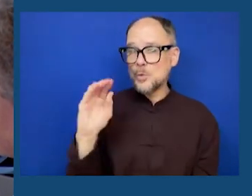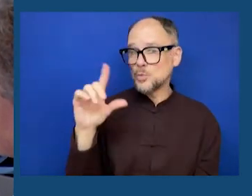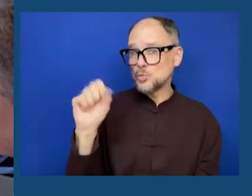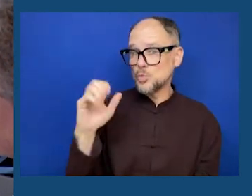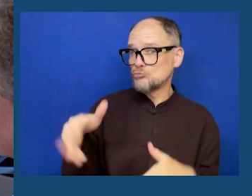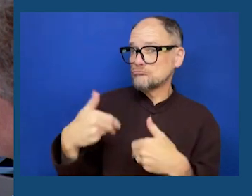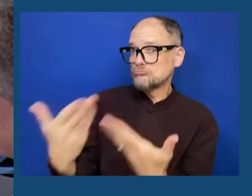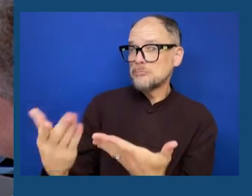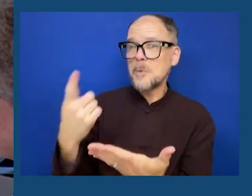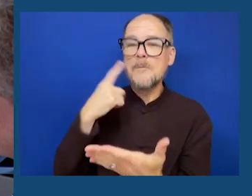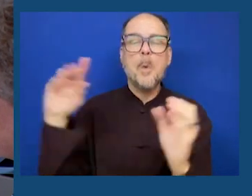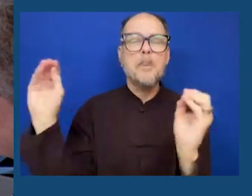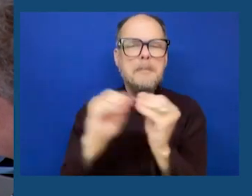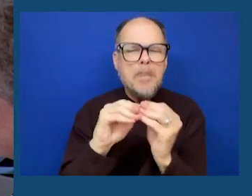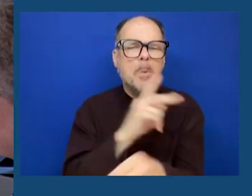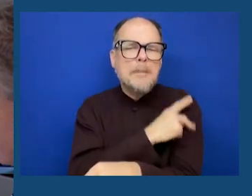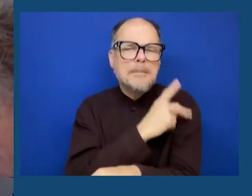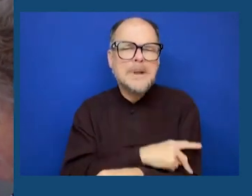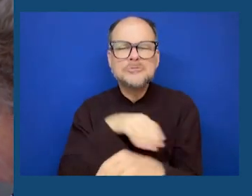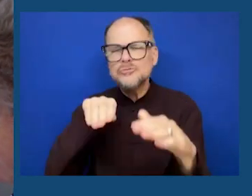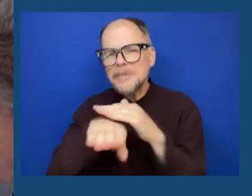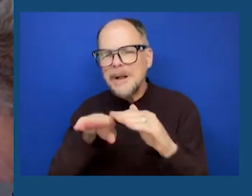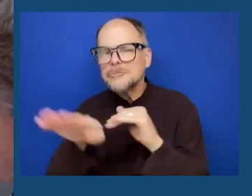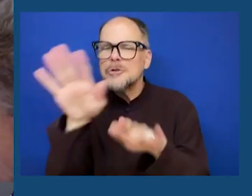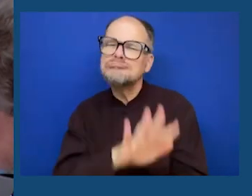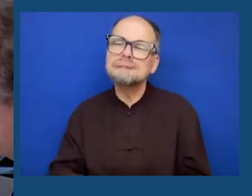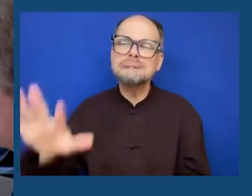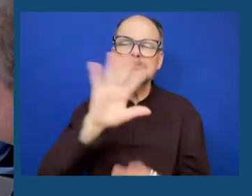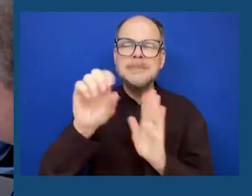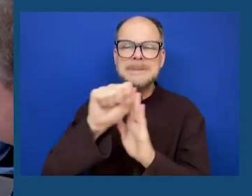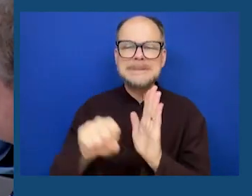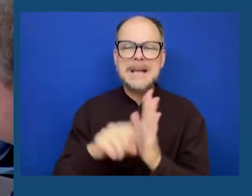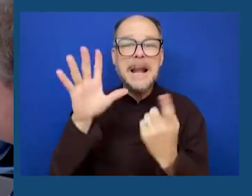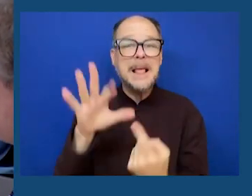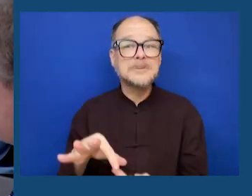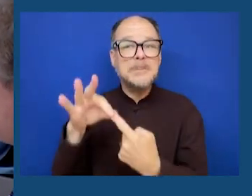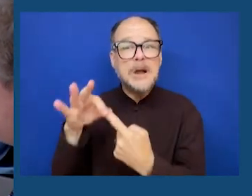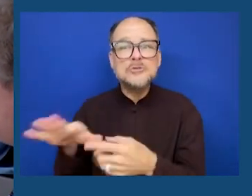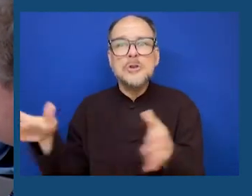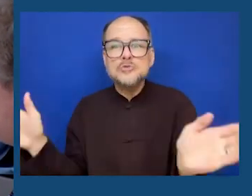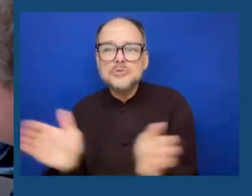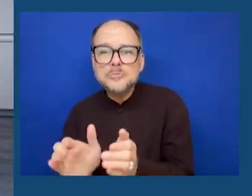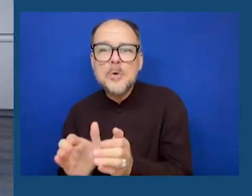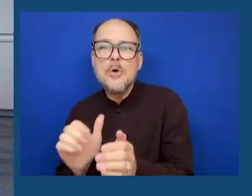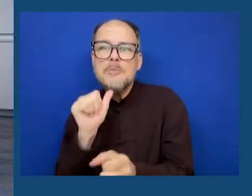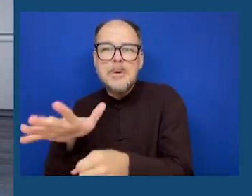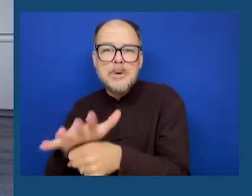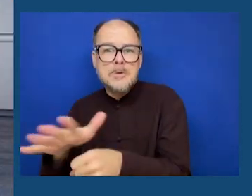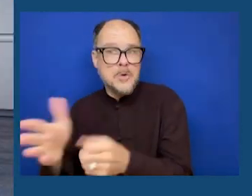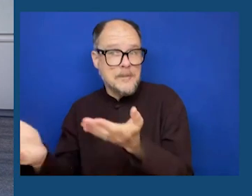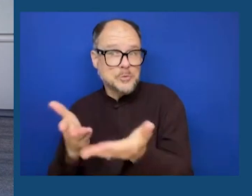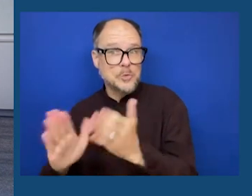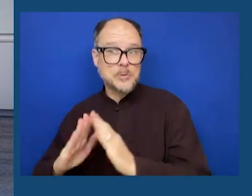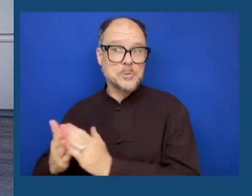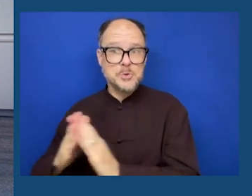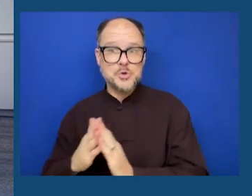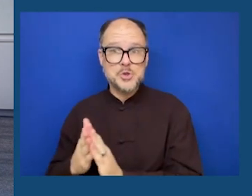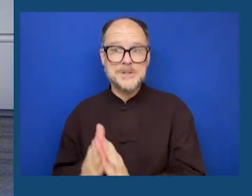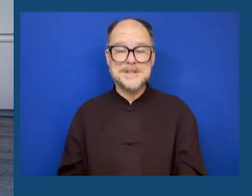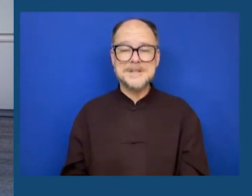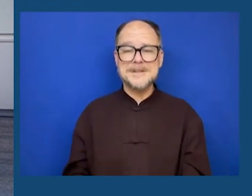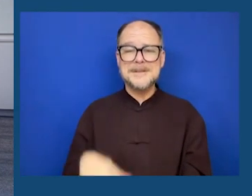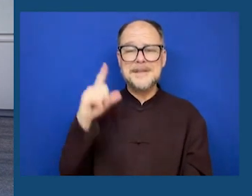care for patients all over New York State, especially those in underserved communities. Excellent. That's what we're shooting for, right? That's the